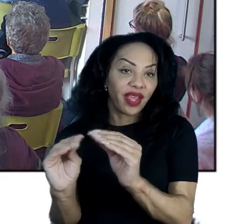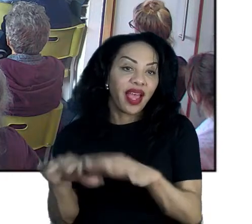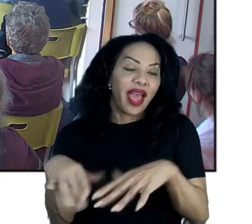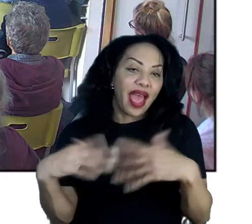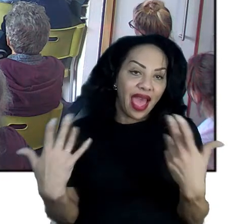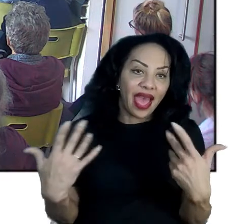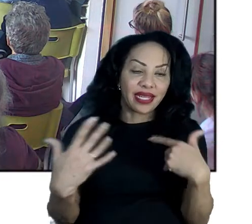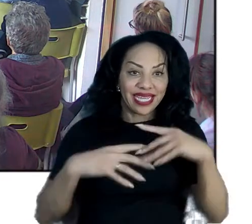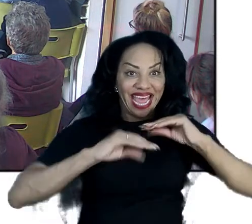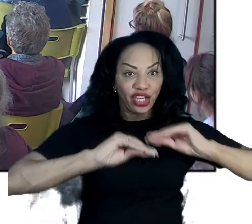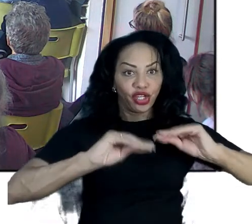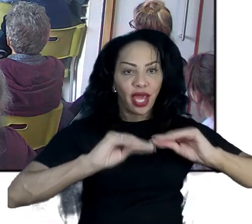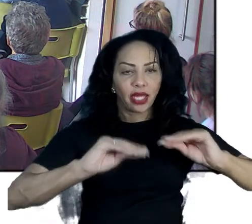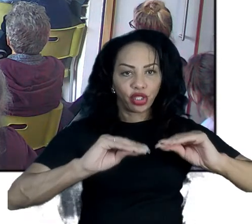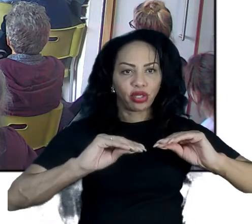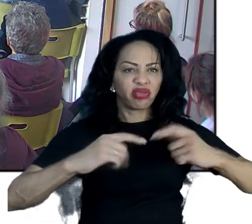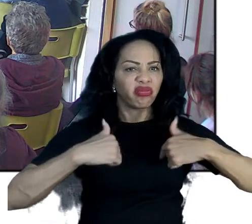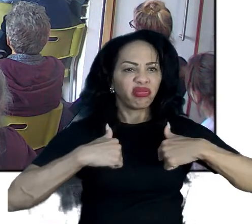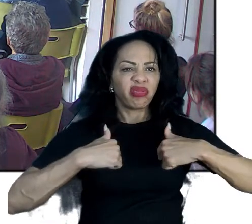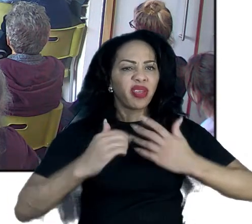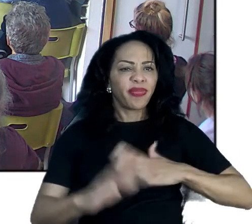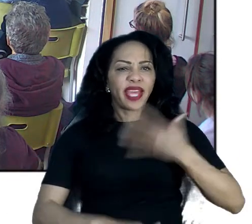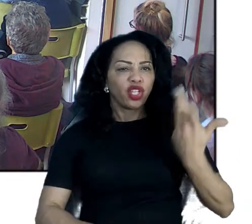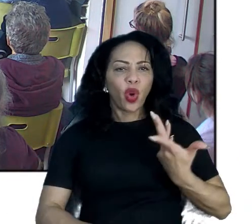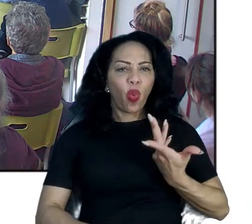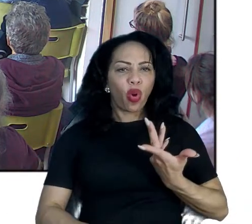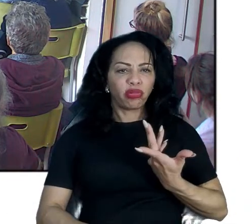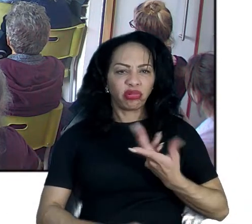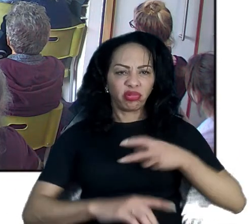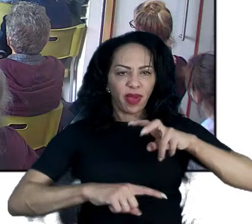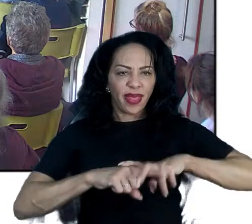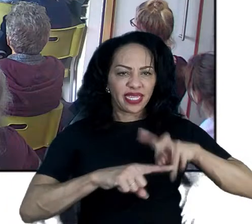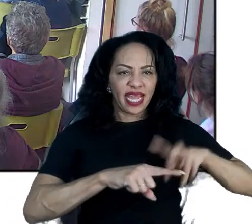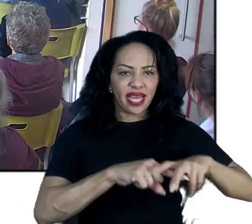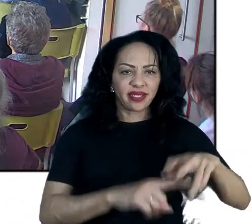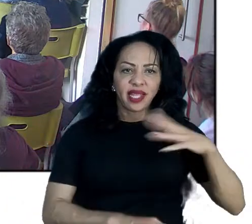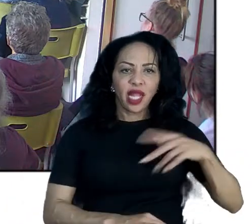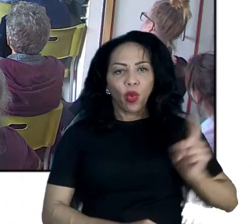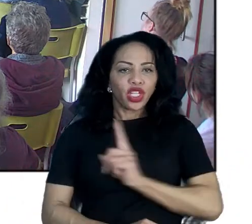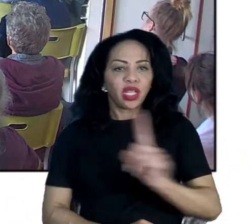It tends to be about working with people and making connections with people in